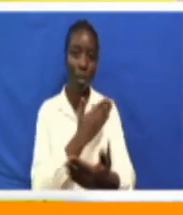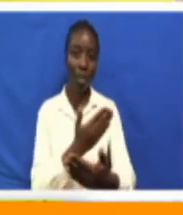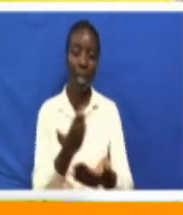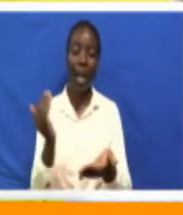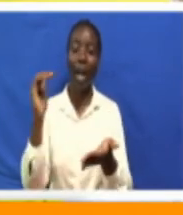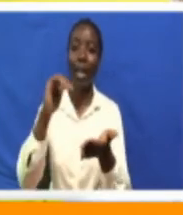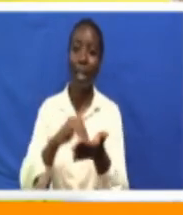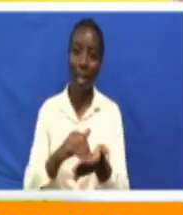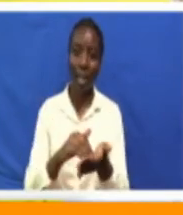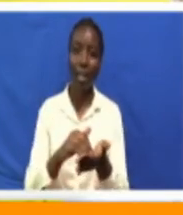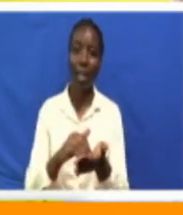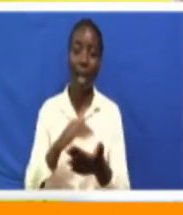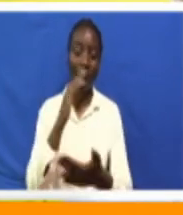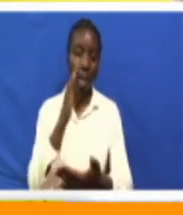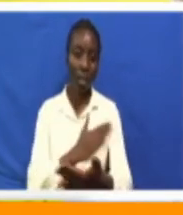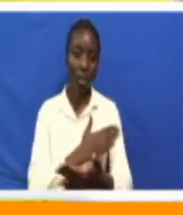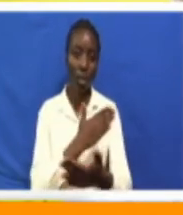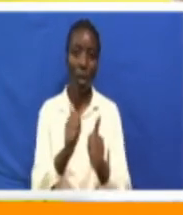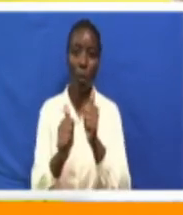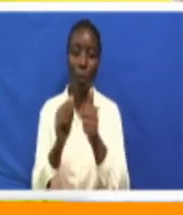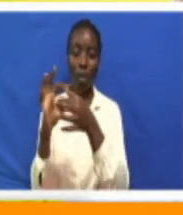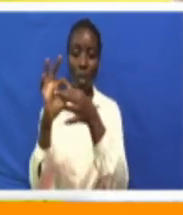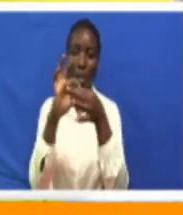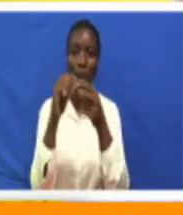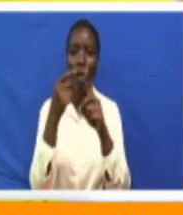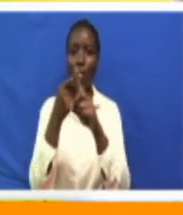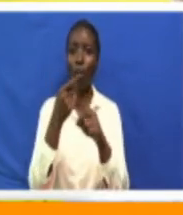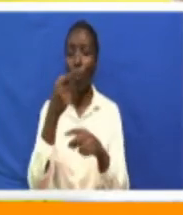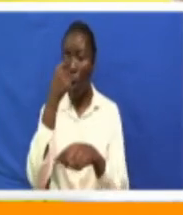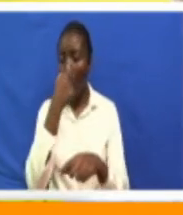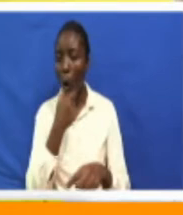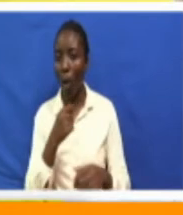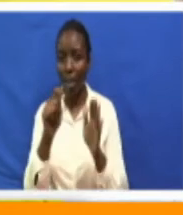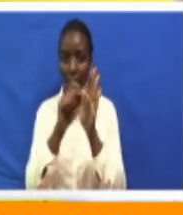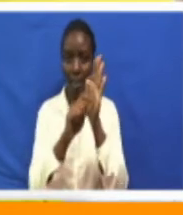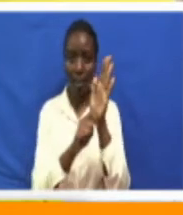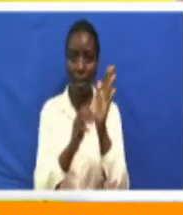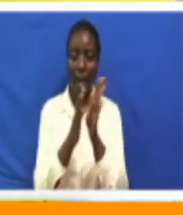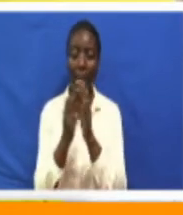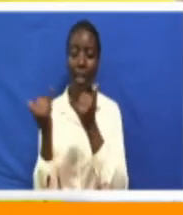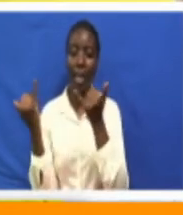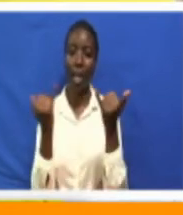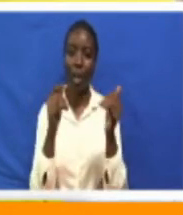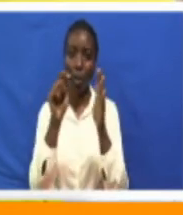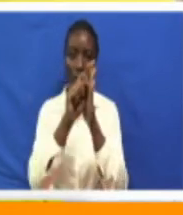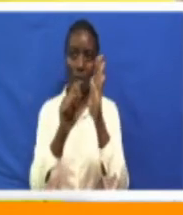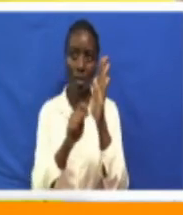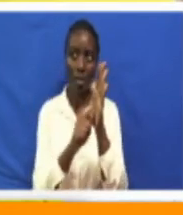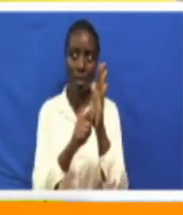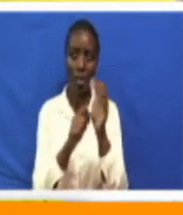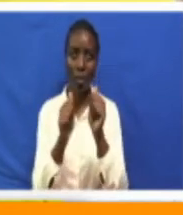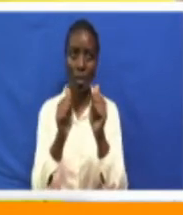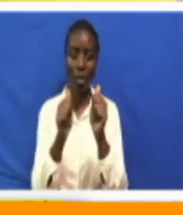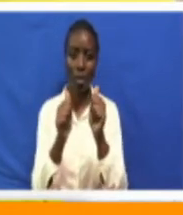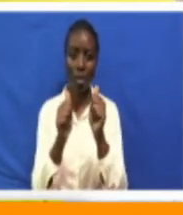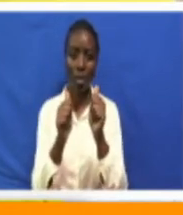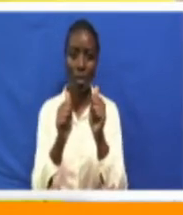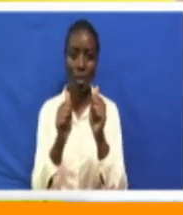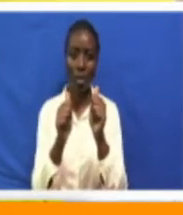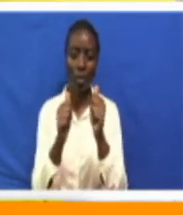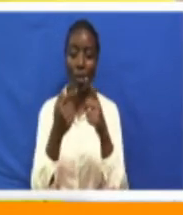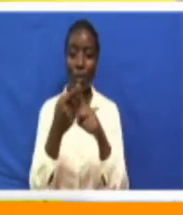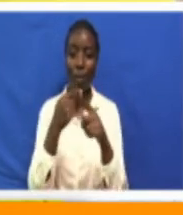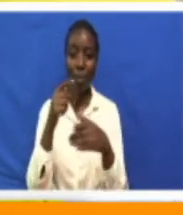song that unites us from the Old Testament to the New Testament the Proclamation or that we have